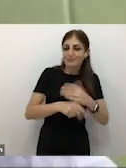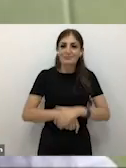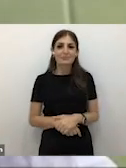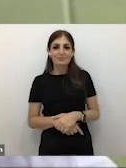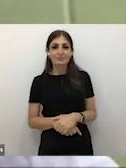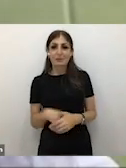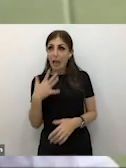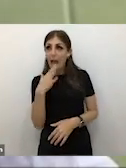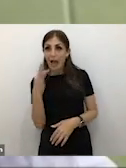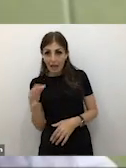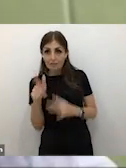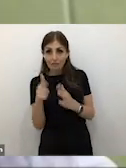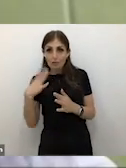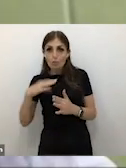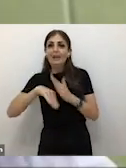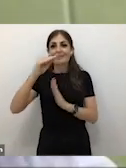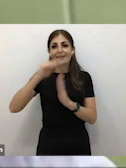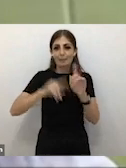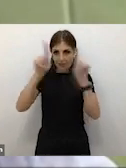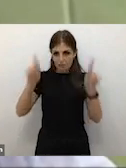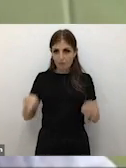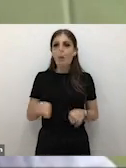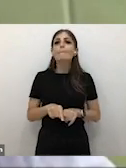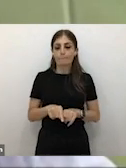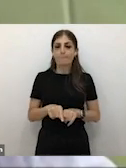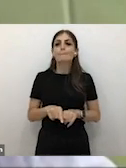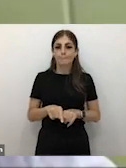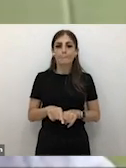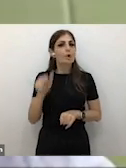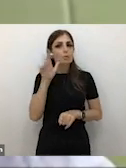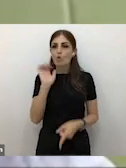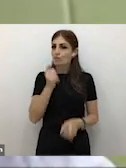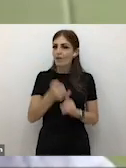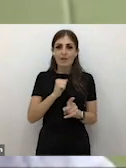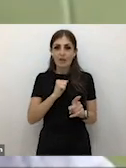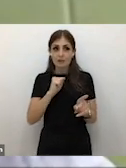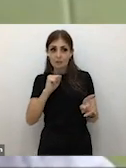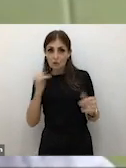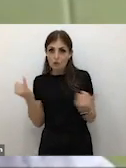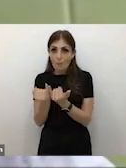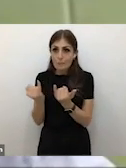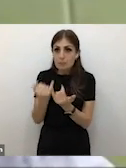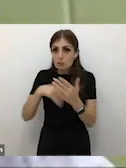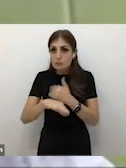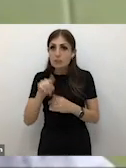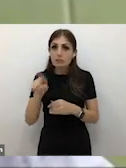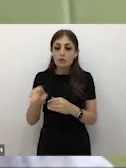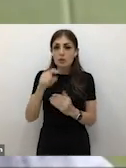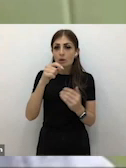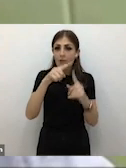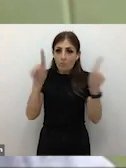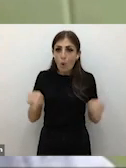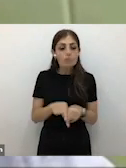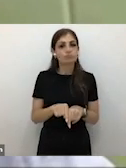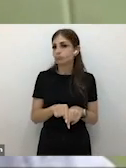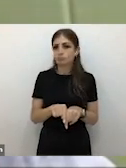if you want that support in the application form, and it will not affect how competitive you are for this program. So asking for support won't mean